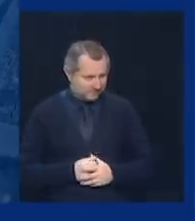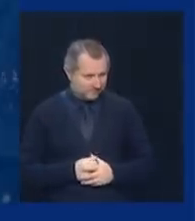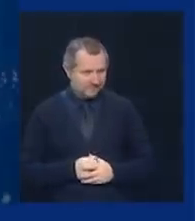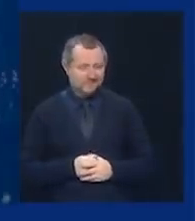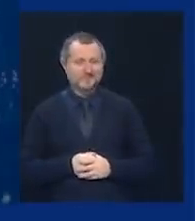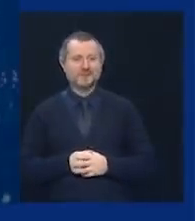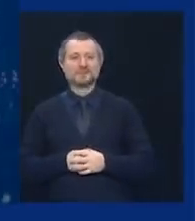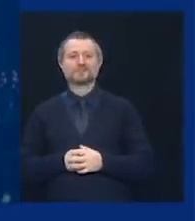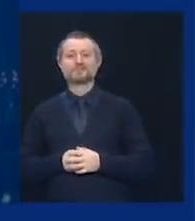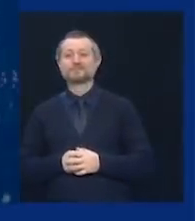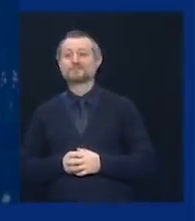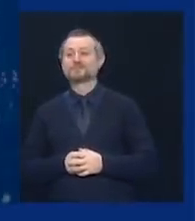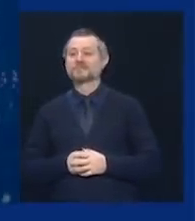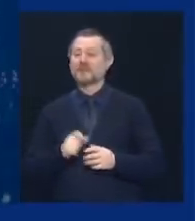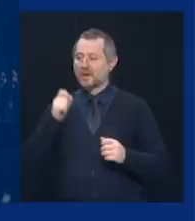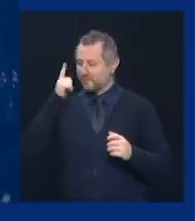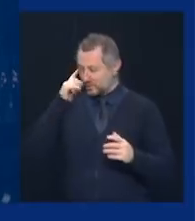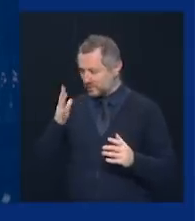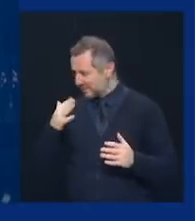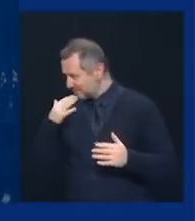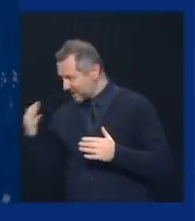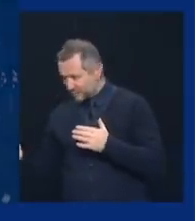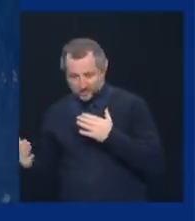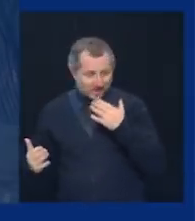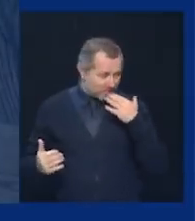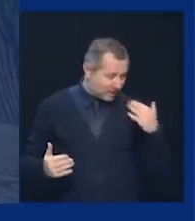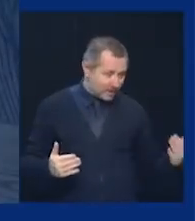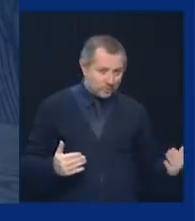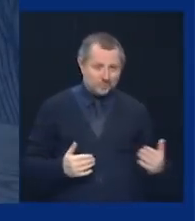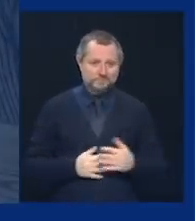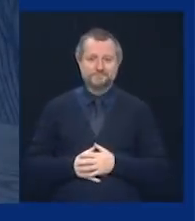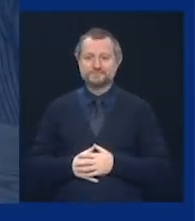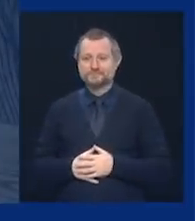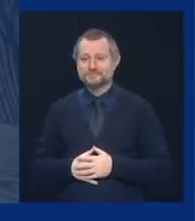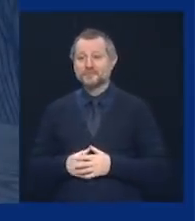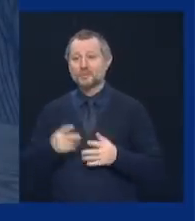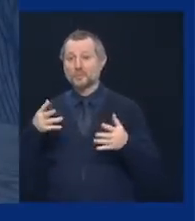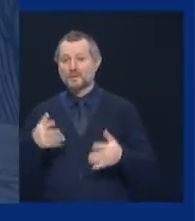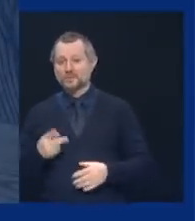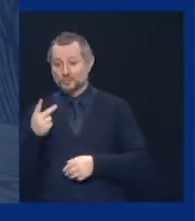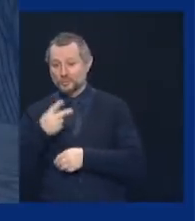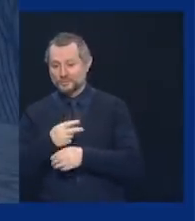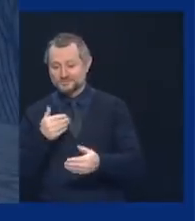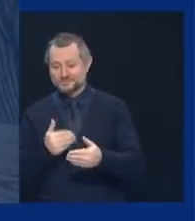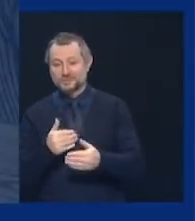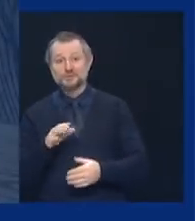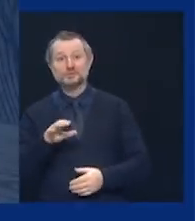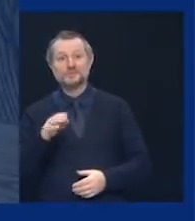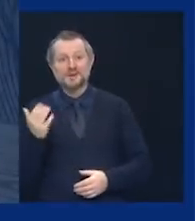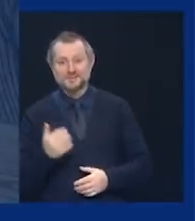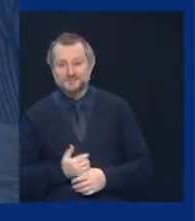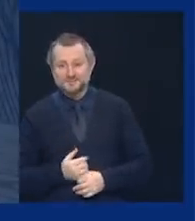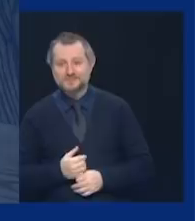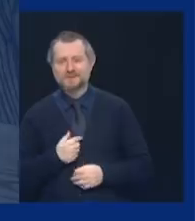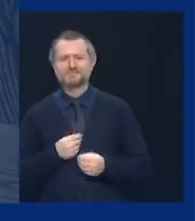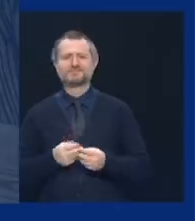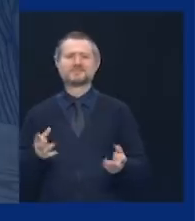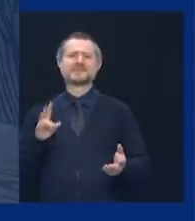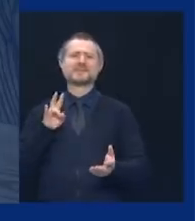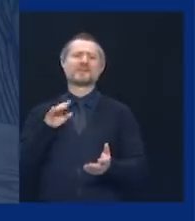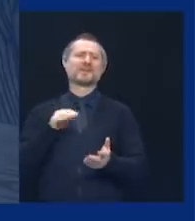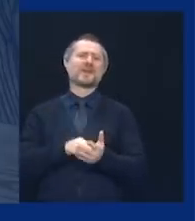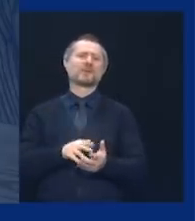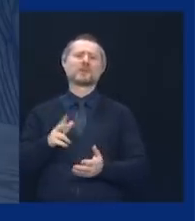Okay, thank you very much. Countdown to Christmas, 2 days. We're distributing 7,300 toys, coats,